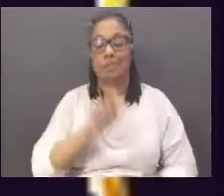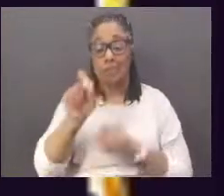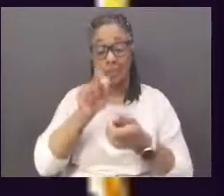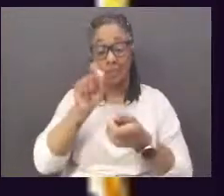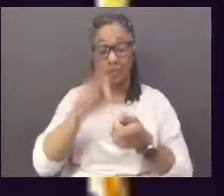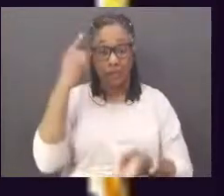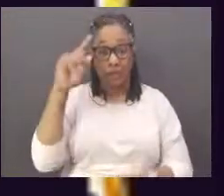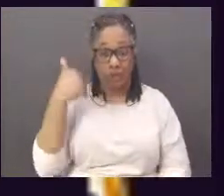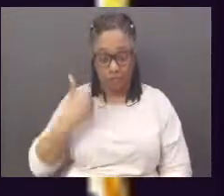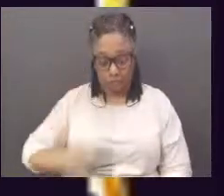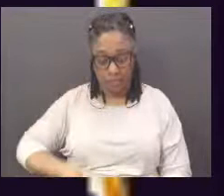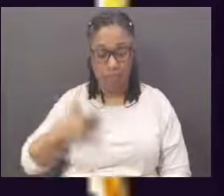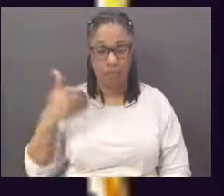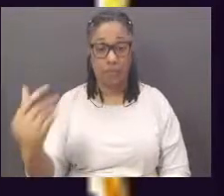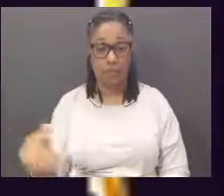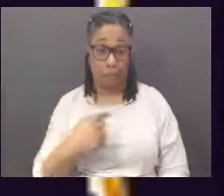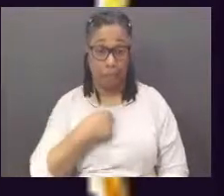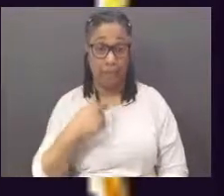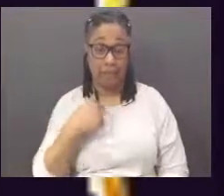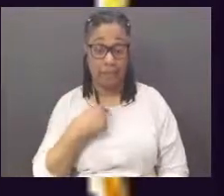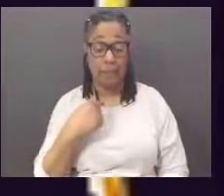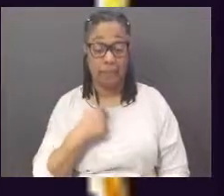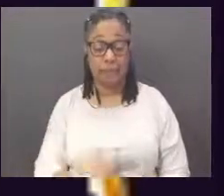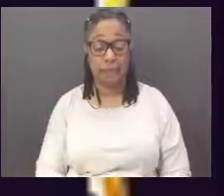Just for me.